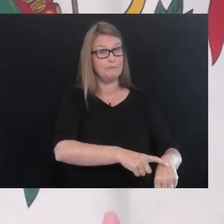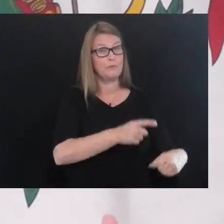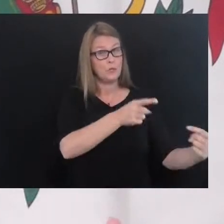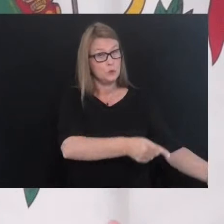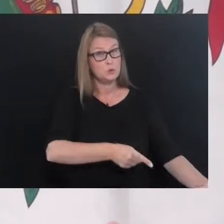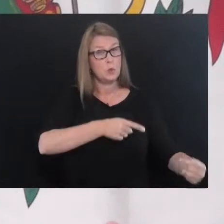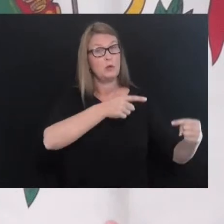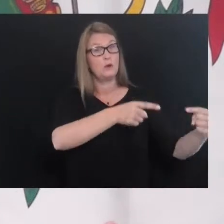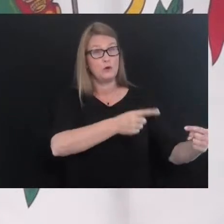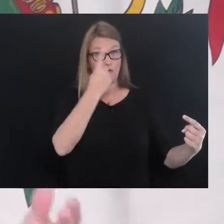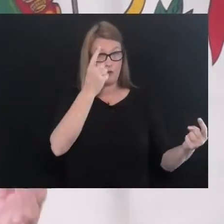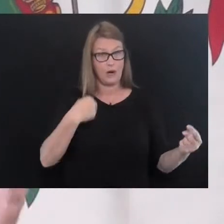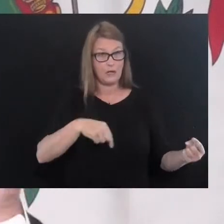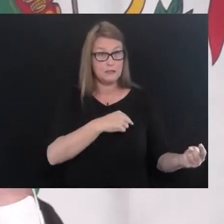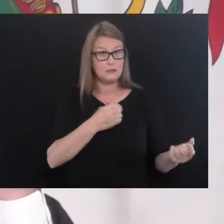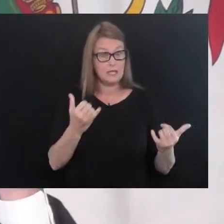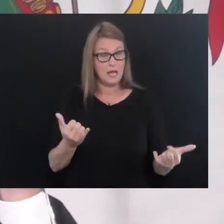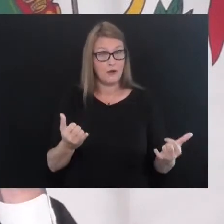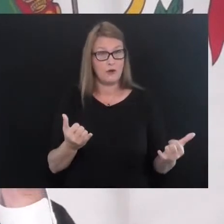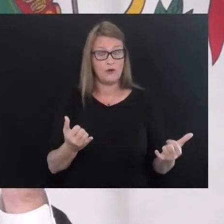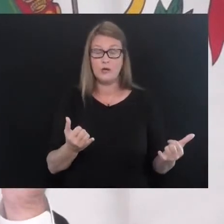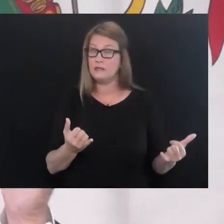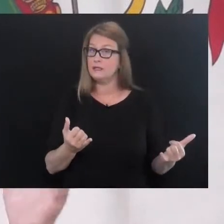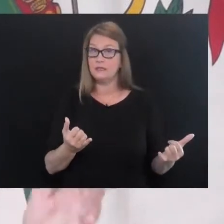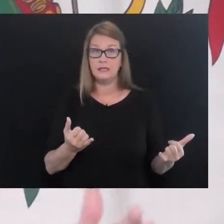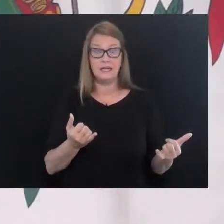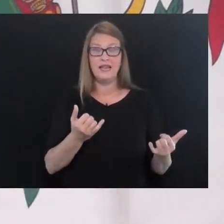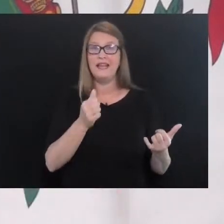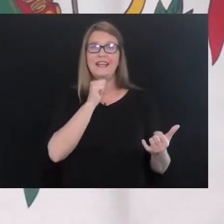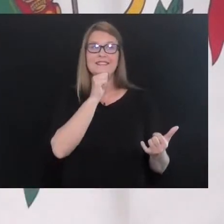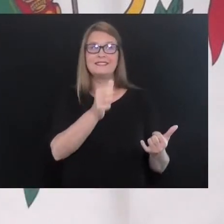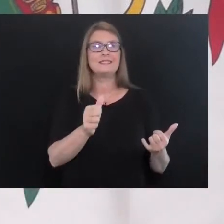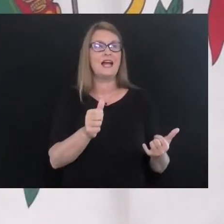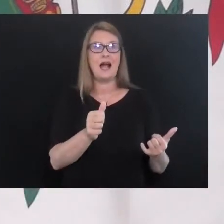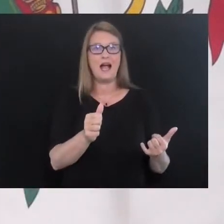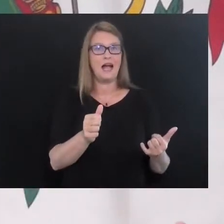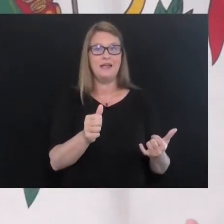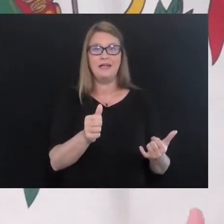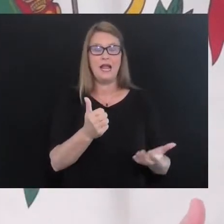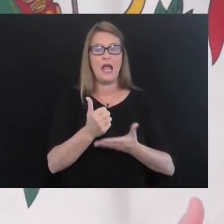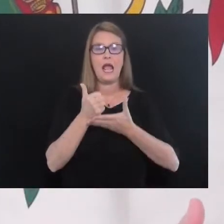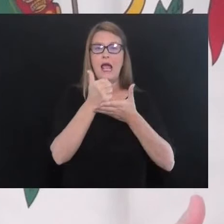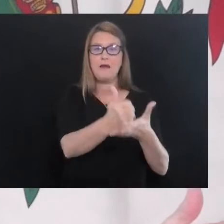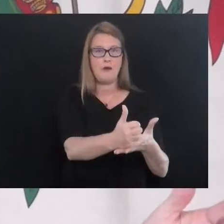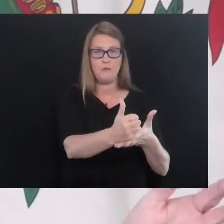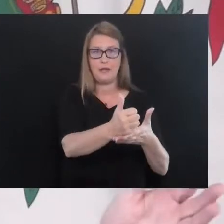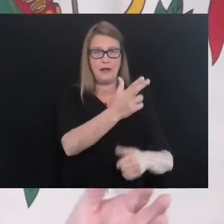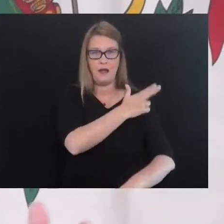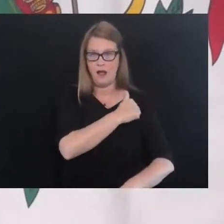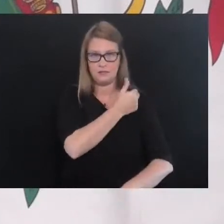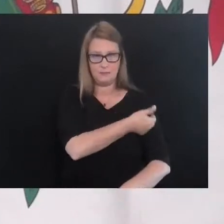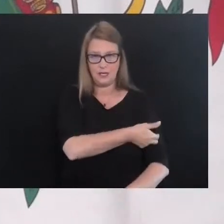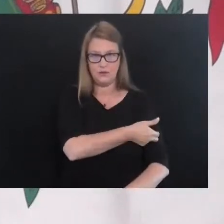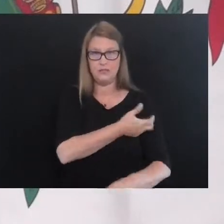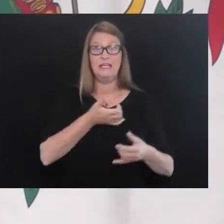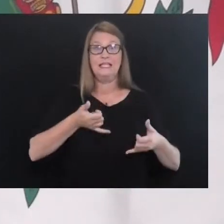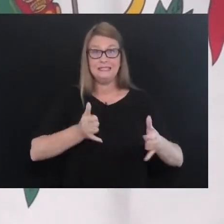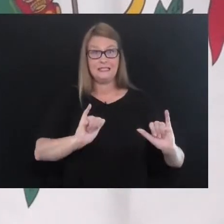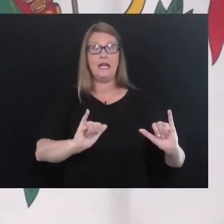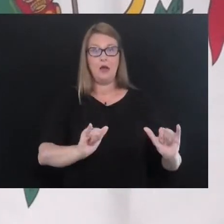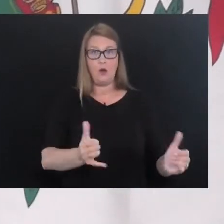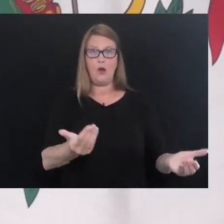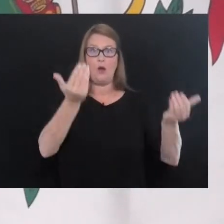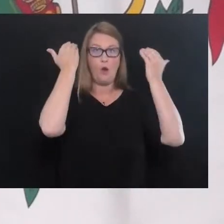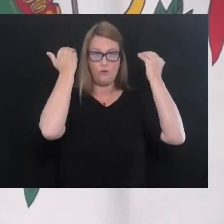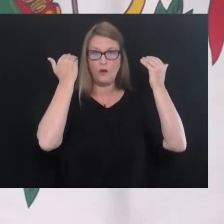surge that we're in right now is not cleaning up the hospitals. It's still overloading the